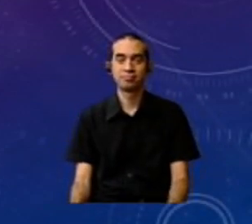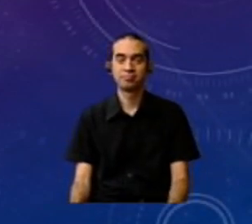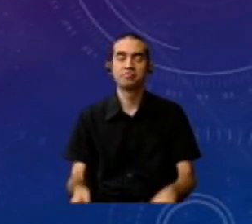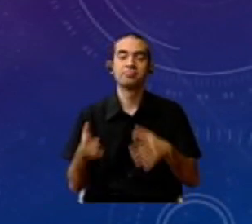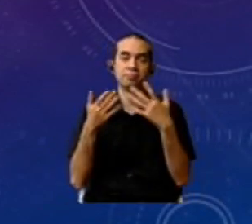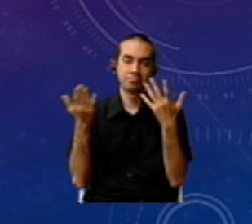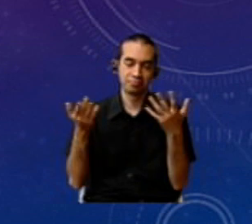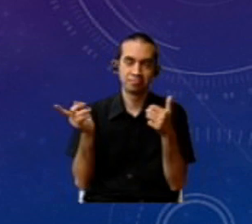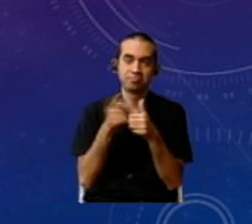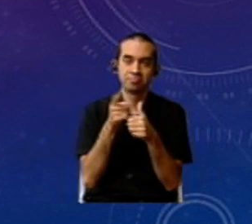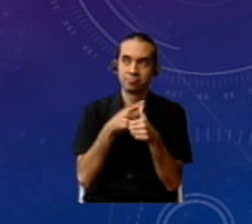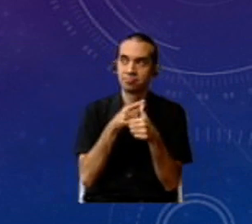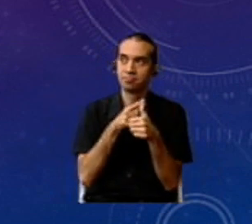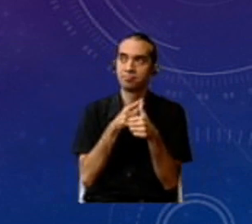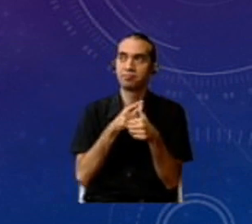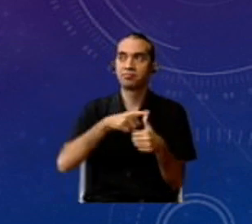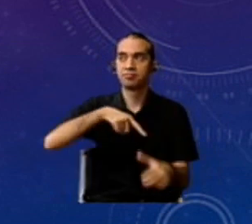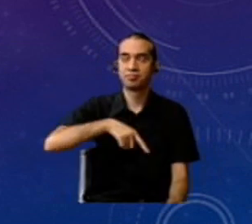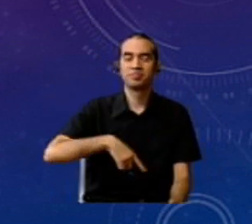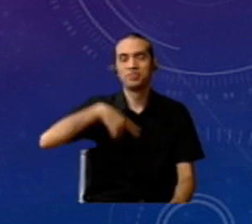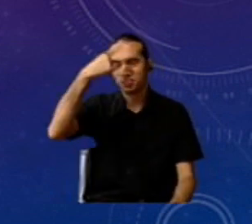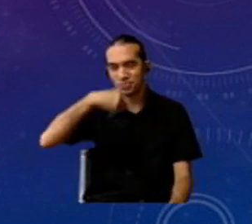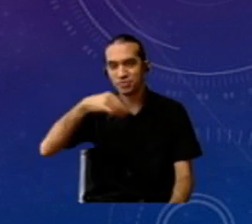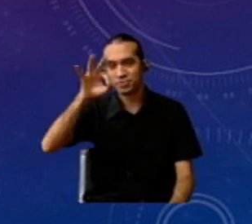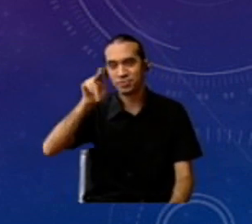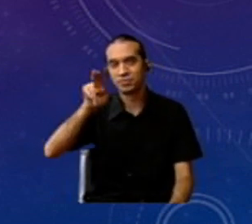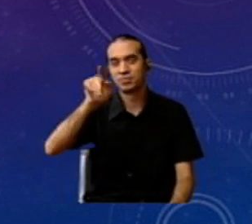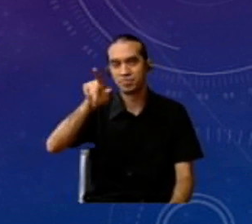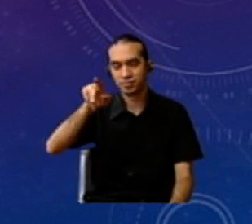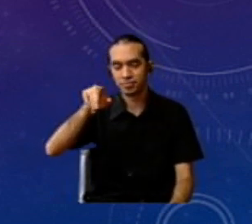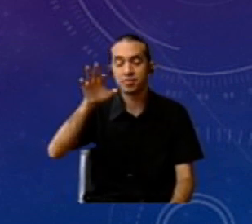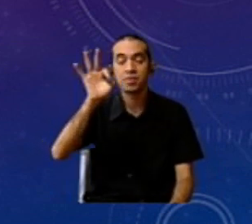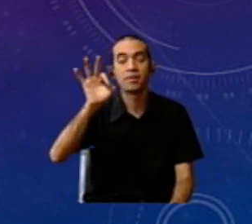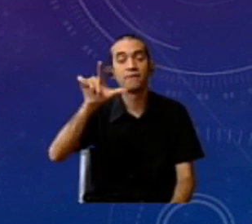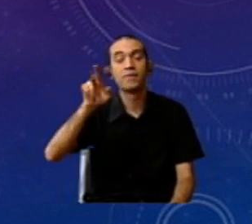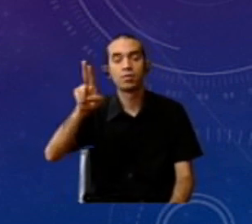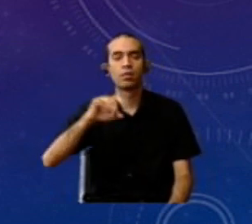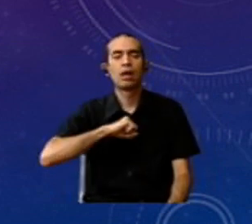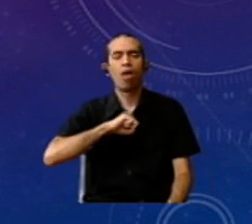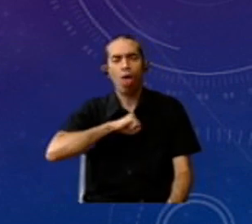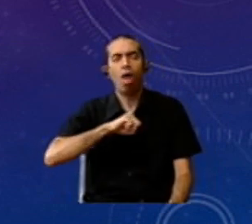so first, in the flu we have a cough.